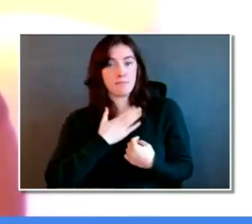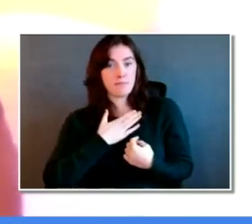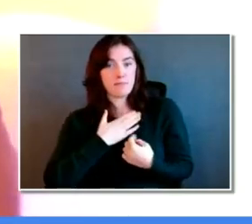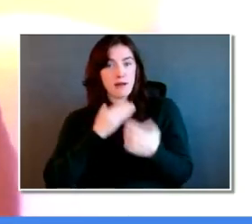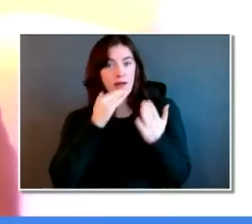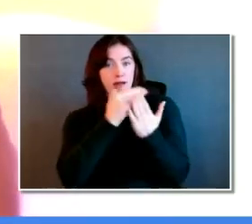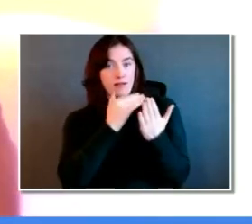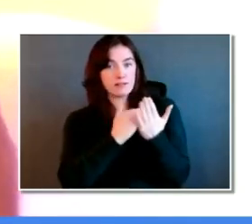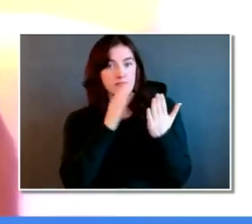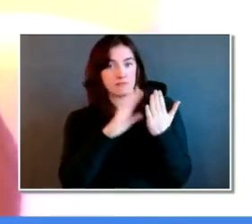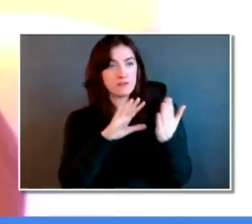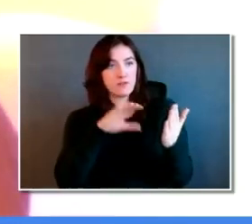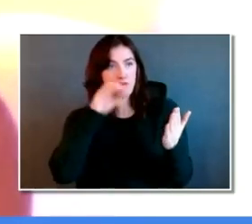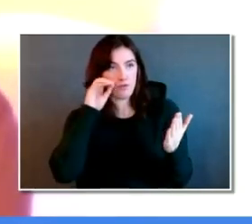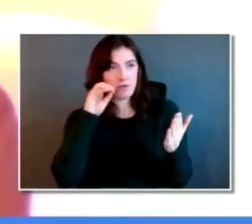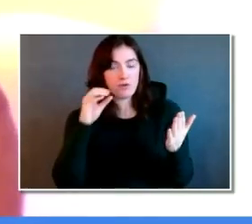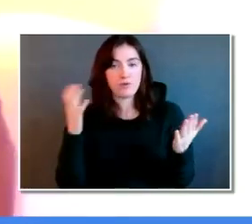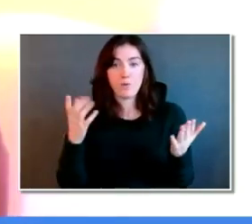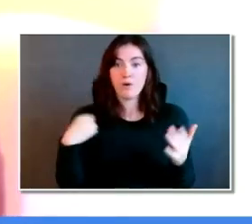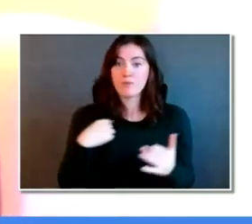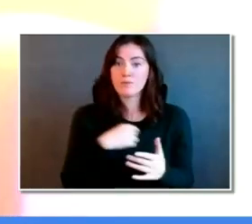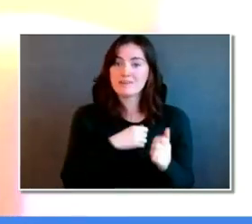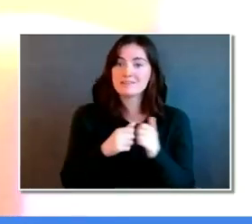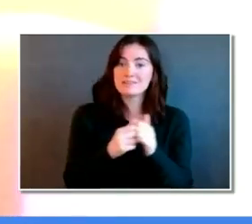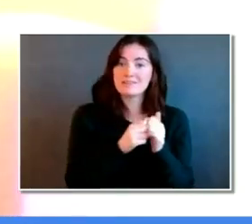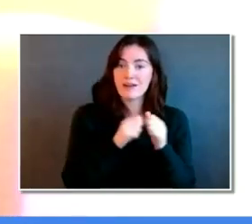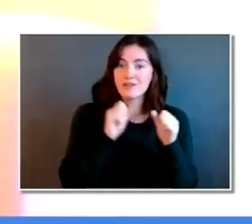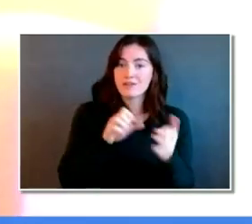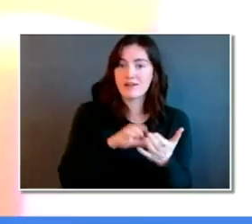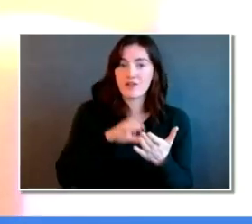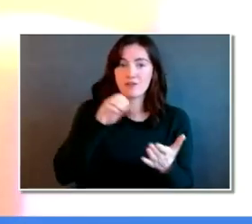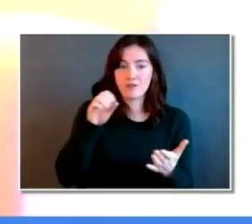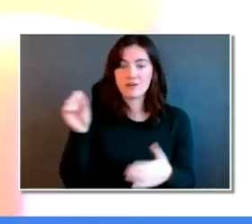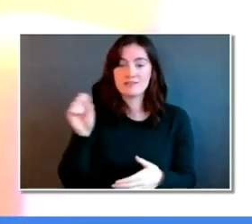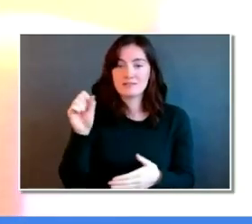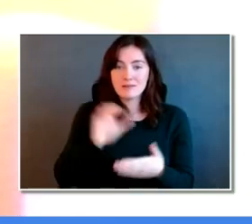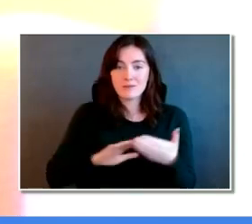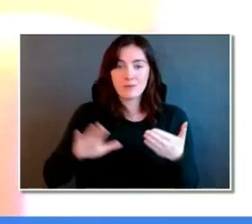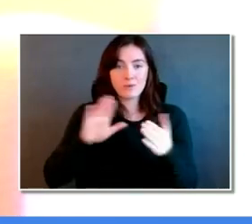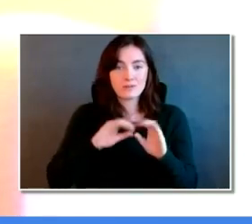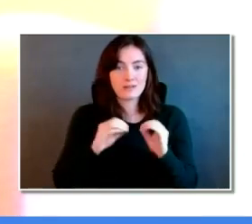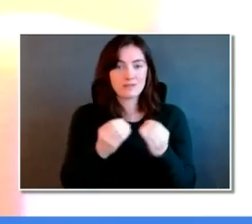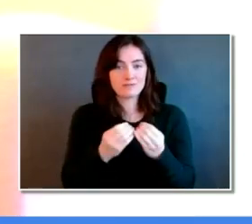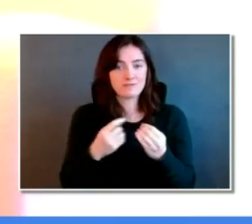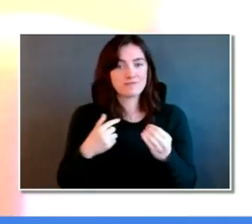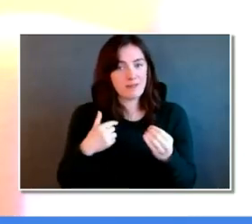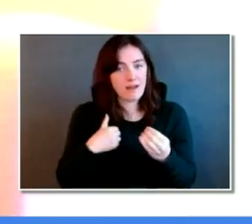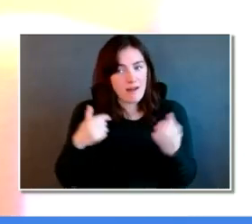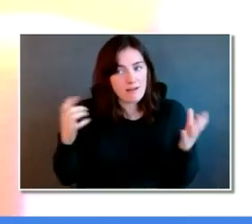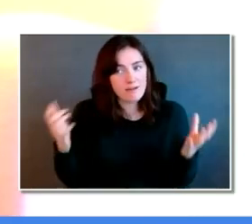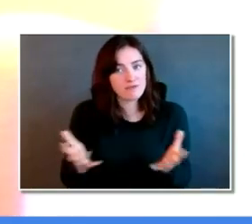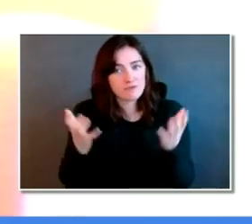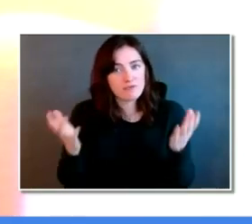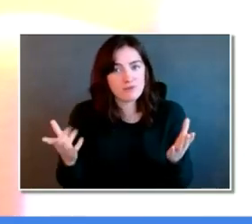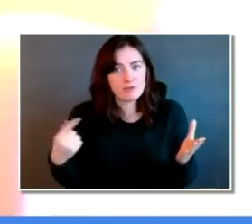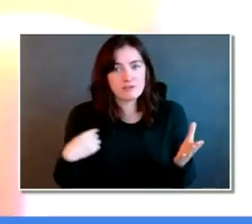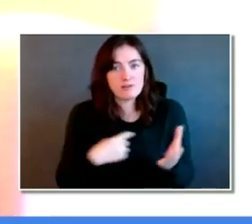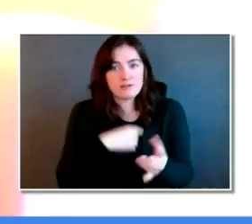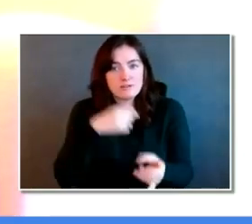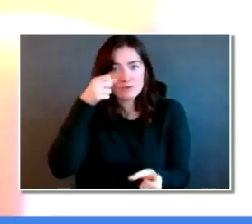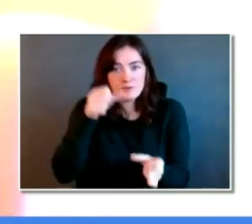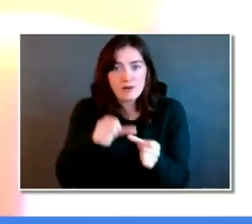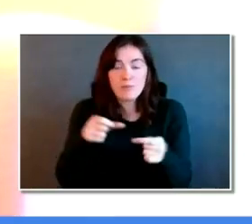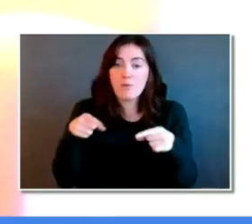as an organization for the Seattle Colleges, I urge us as a Seattle Colleges community to remember that while we work to